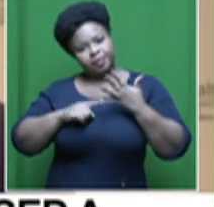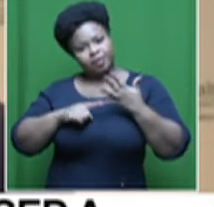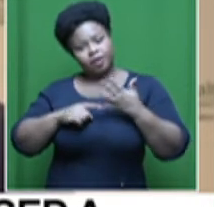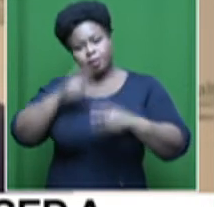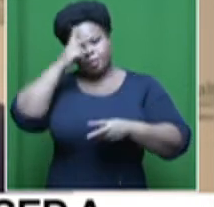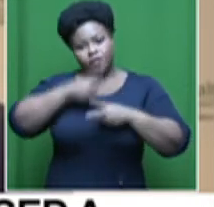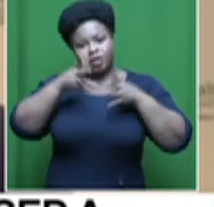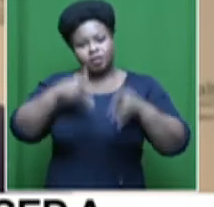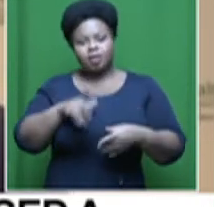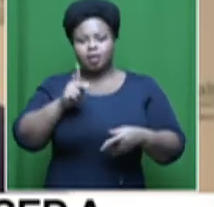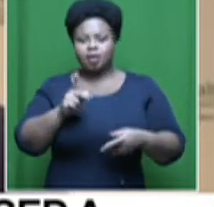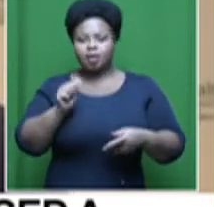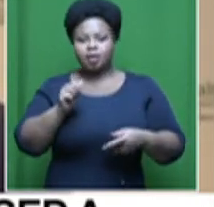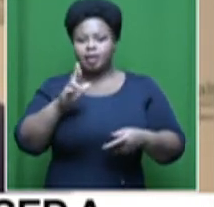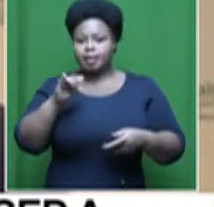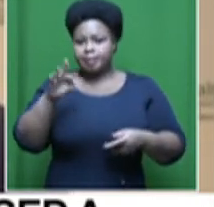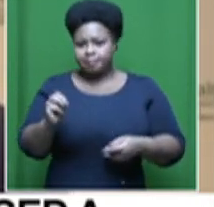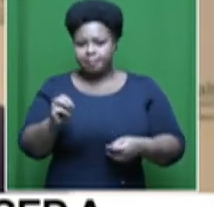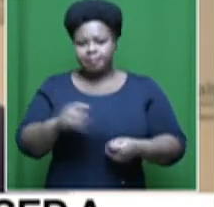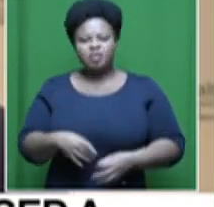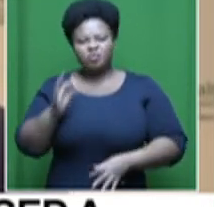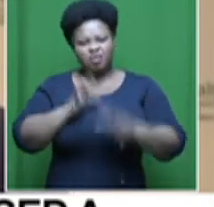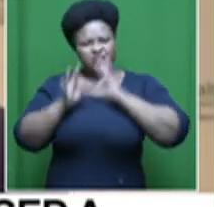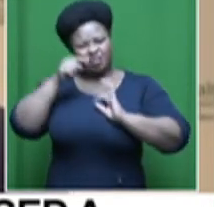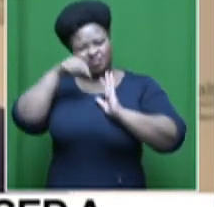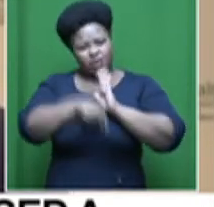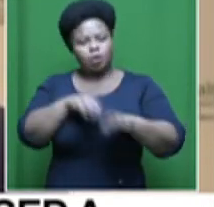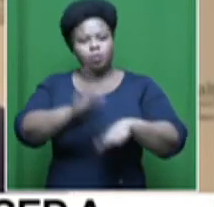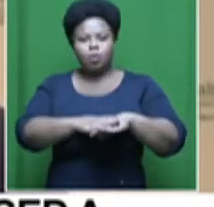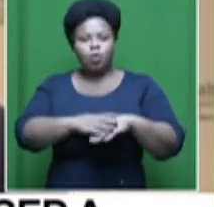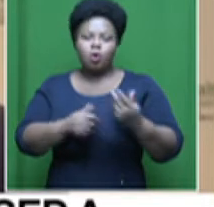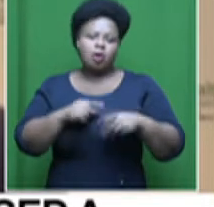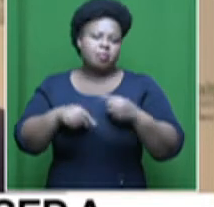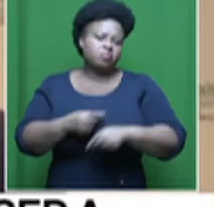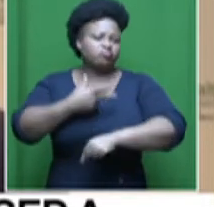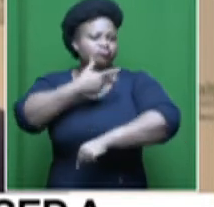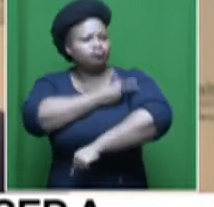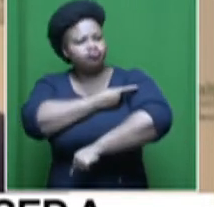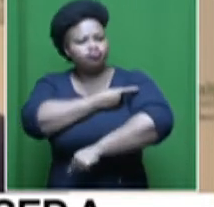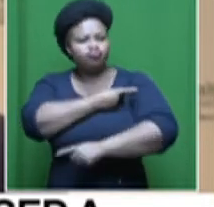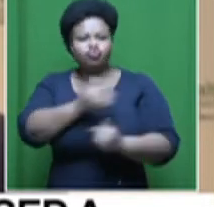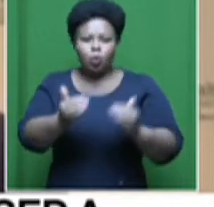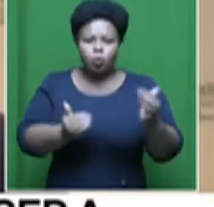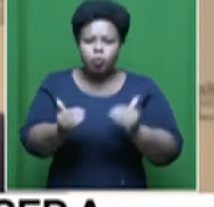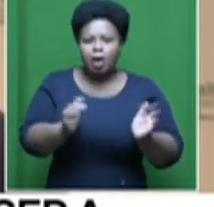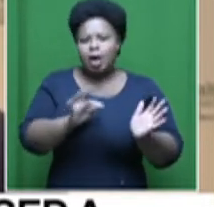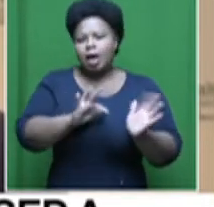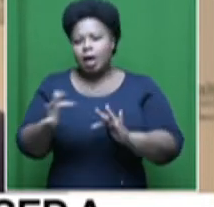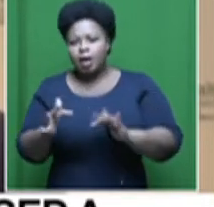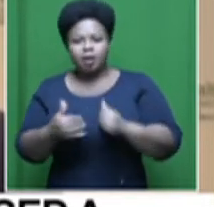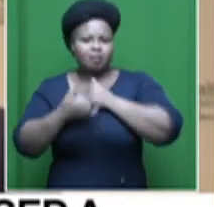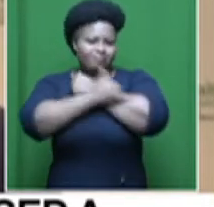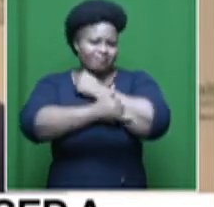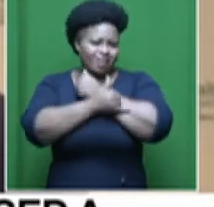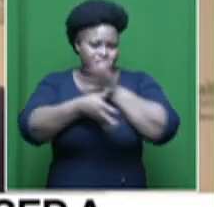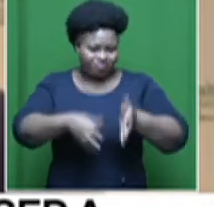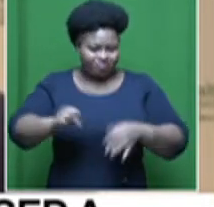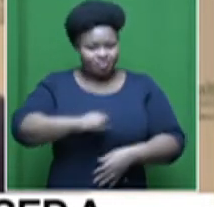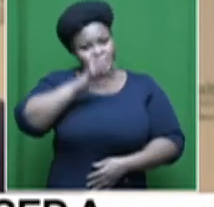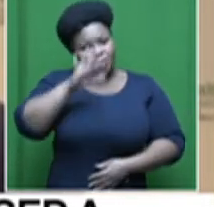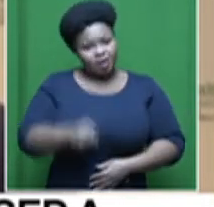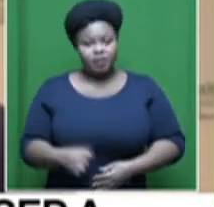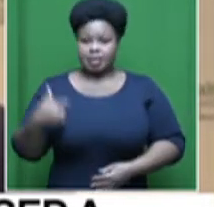Abdul Karim will also deal with the issue of vaccines in general, how we should be handling them as a country. I will then come